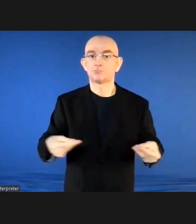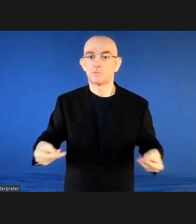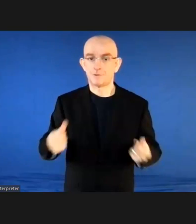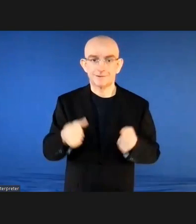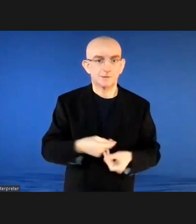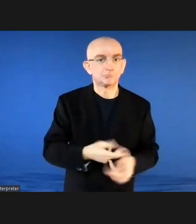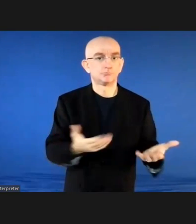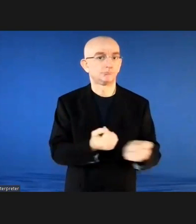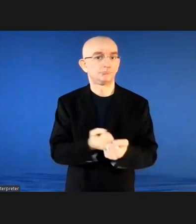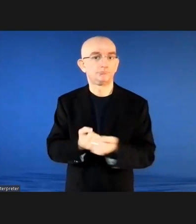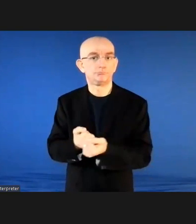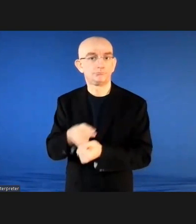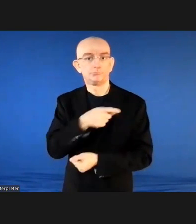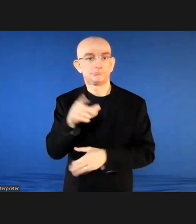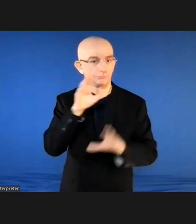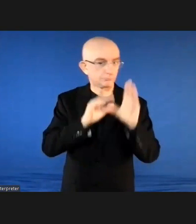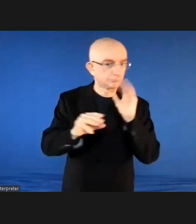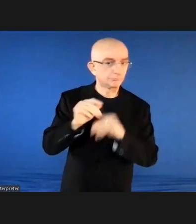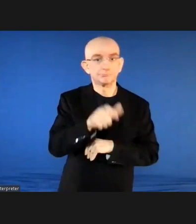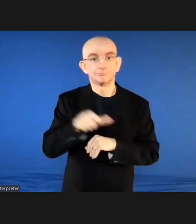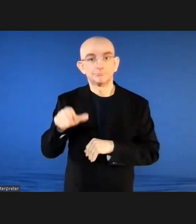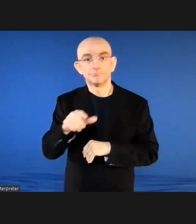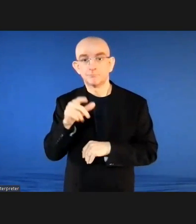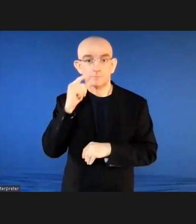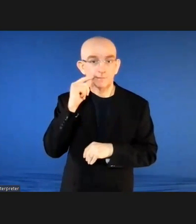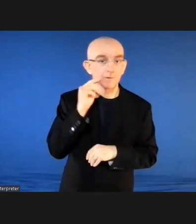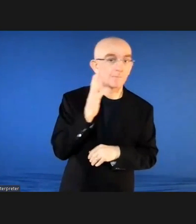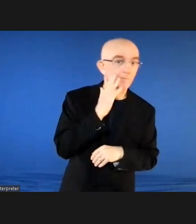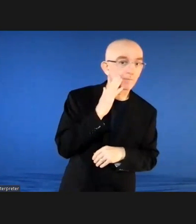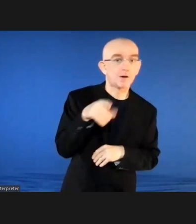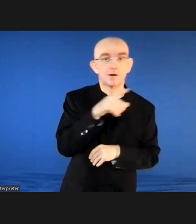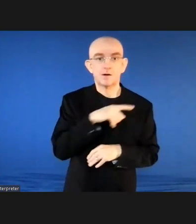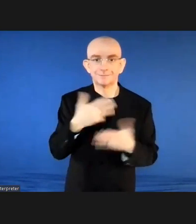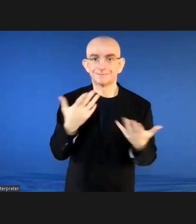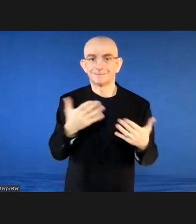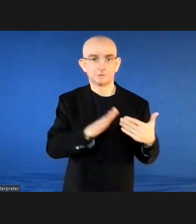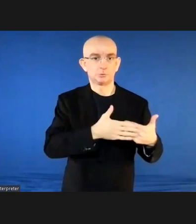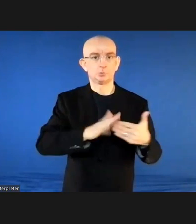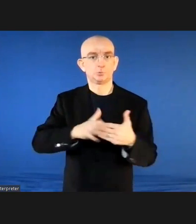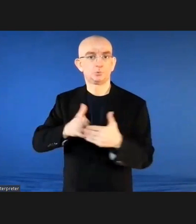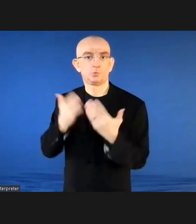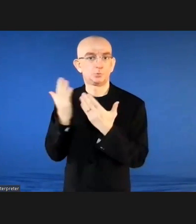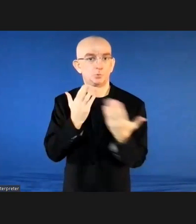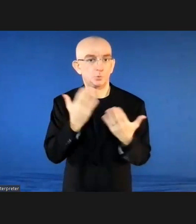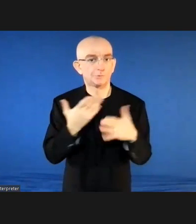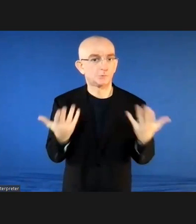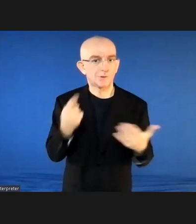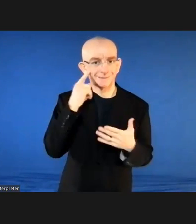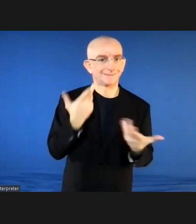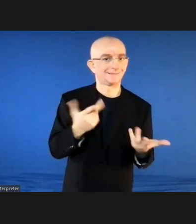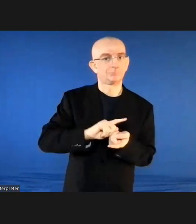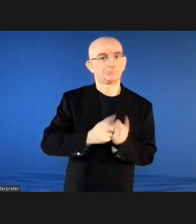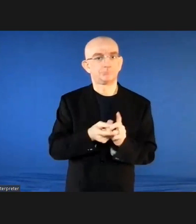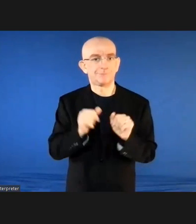their existing materials and deliver them online or via the phone, and also thinking about how to support deaf